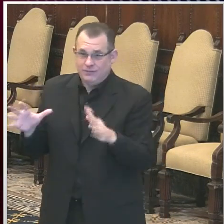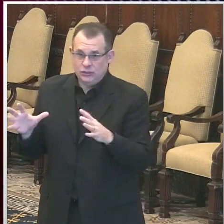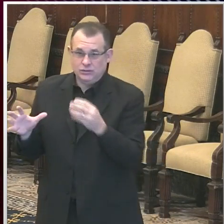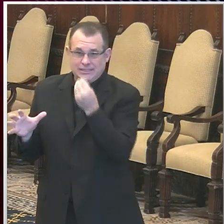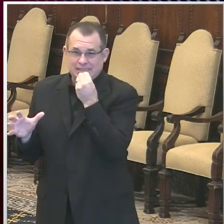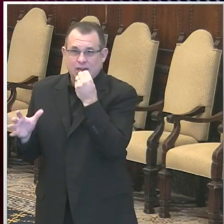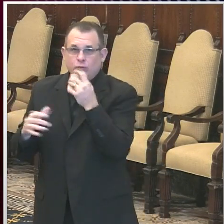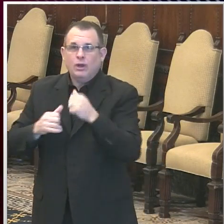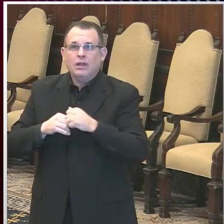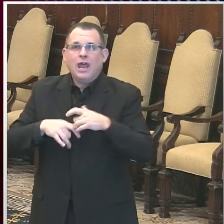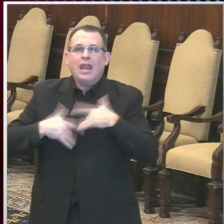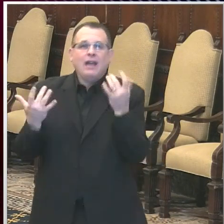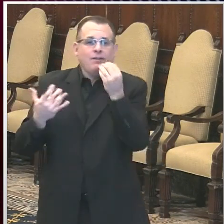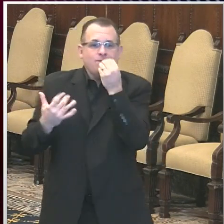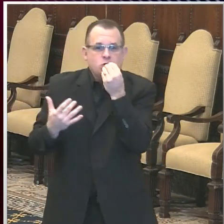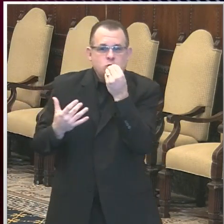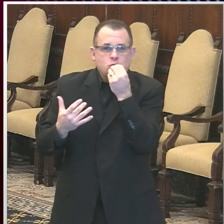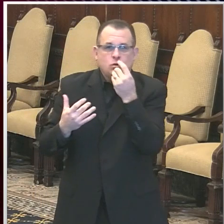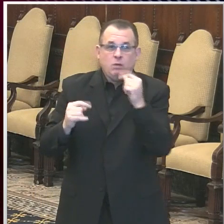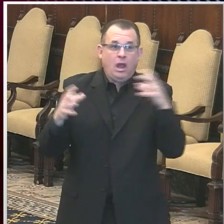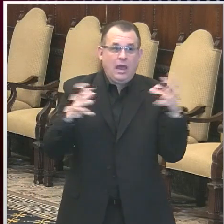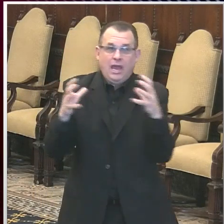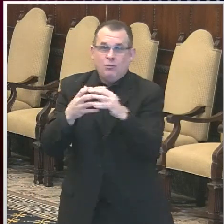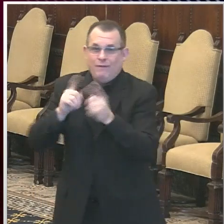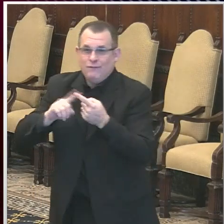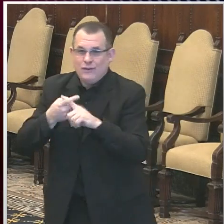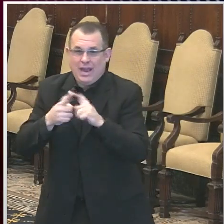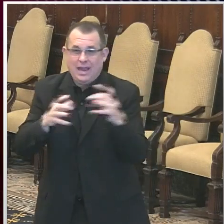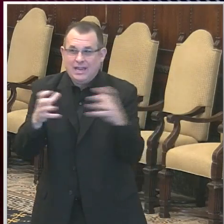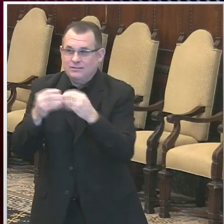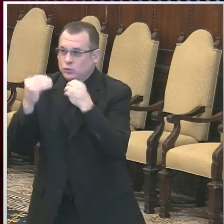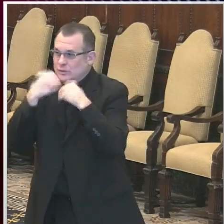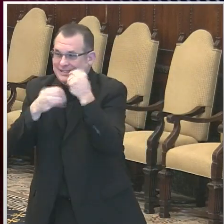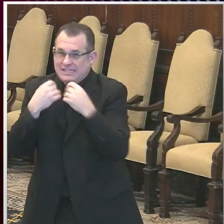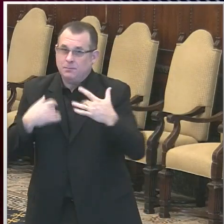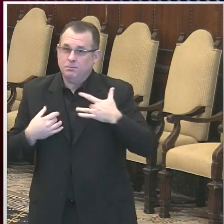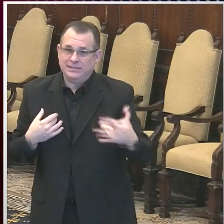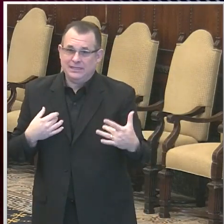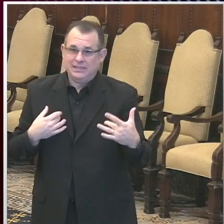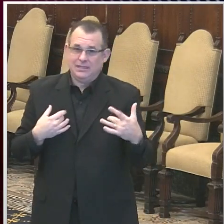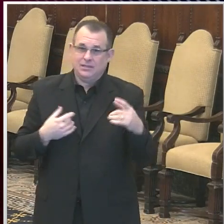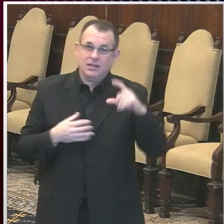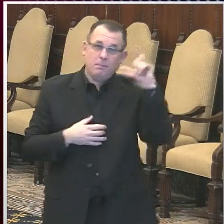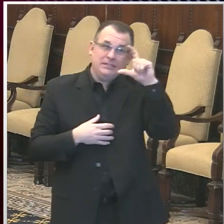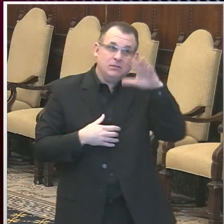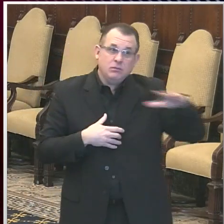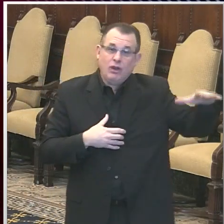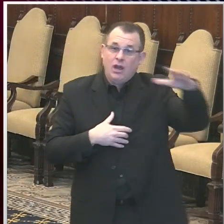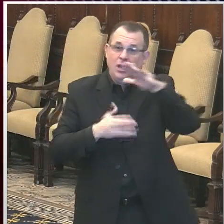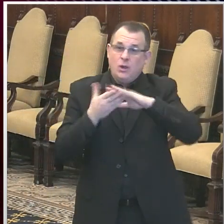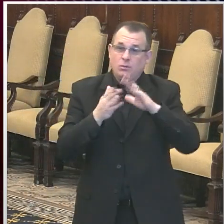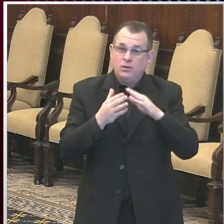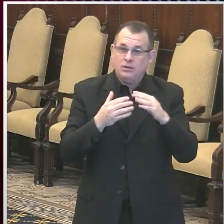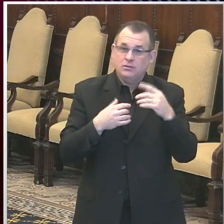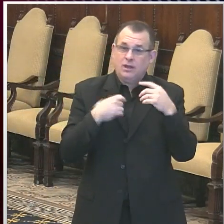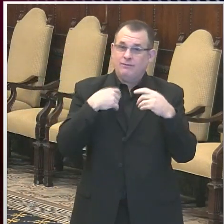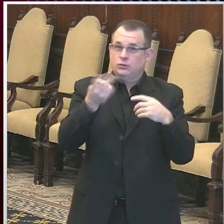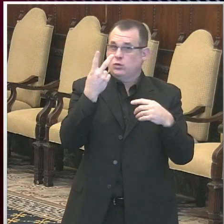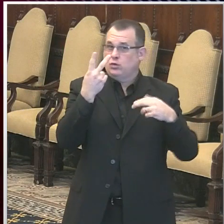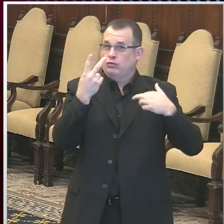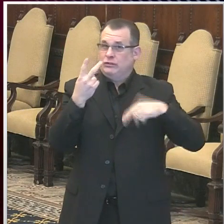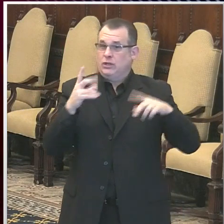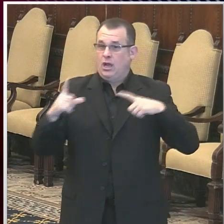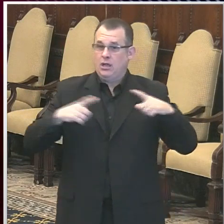and usually get together with friends or family for dinner. Muslims worldwide also celebrate 2 religious holidays